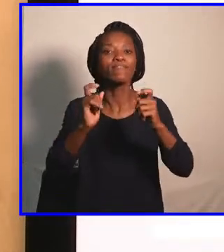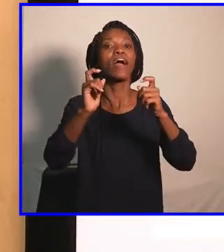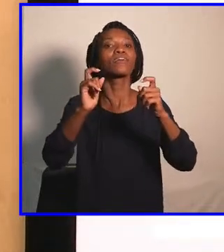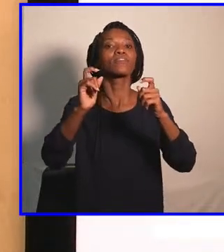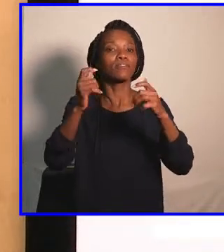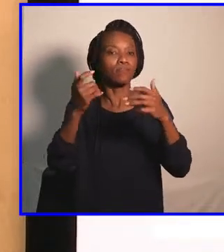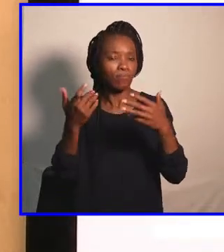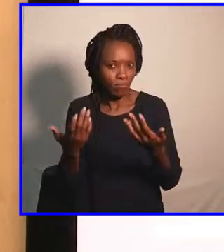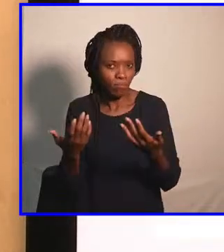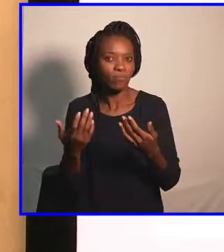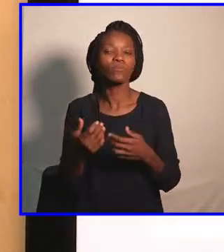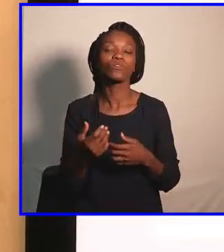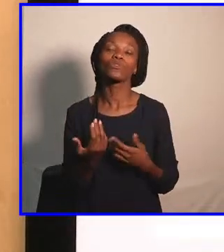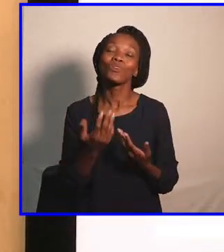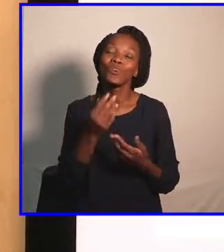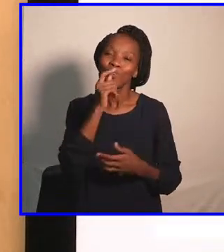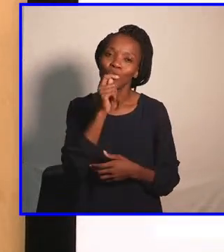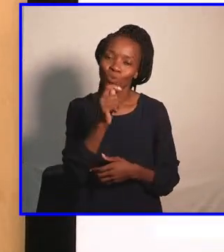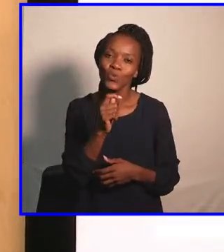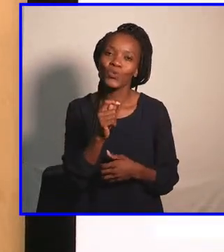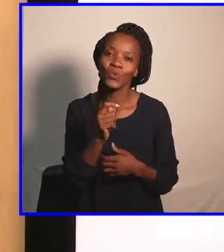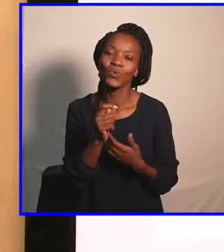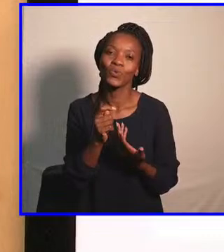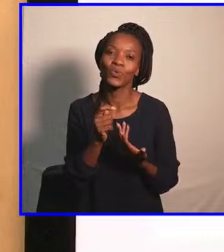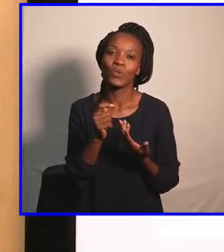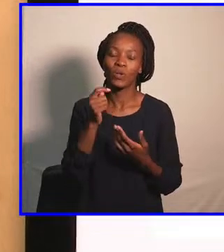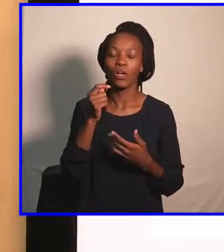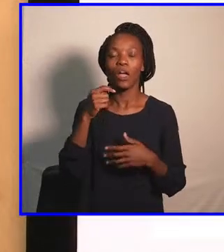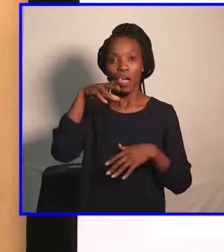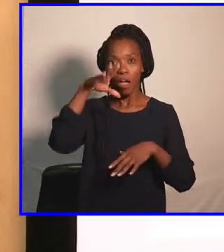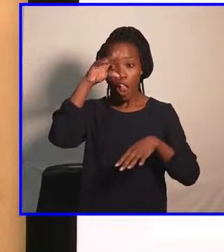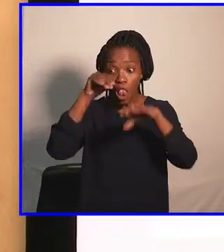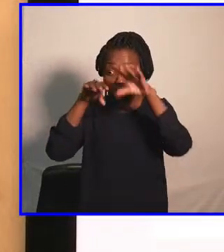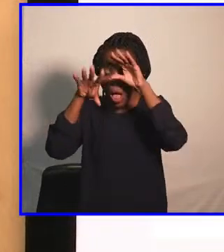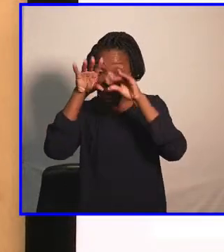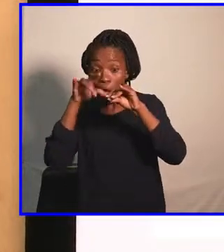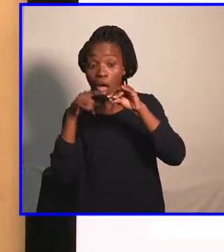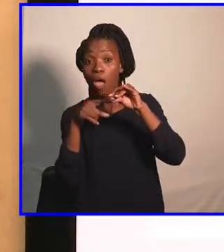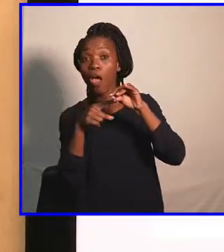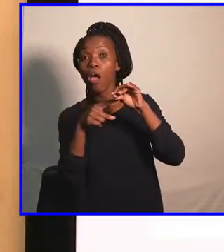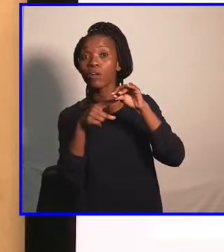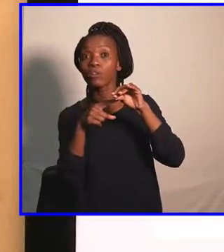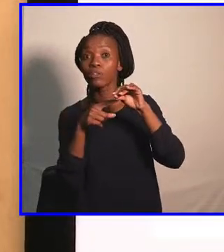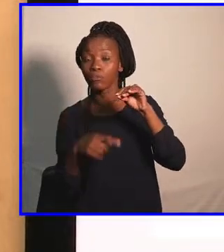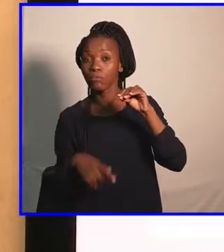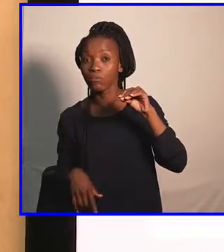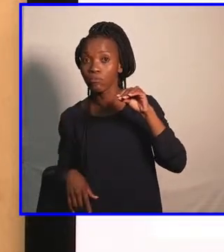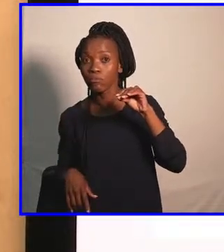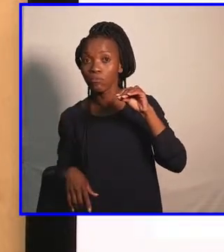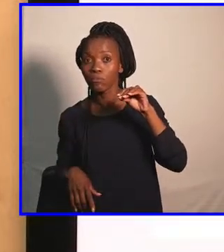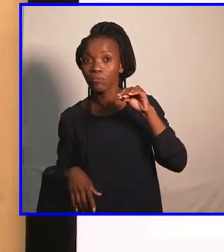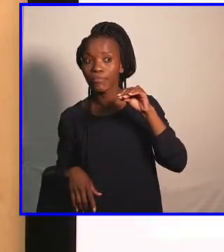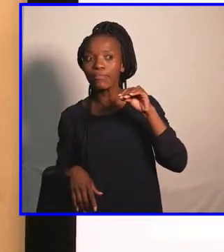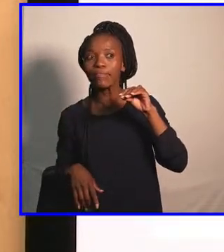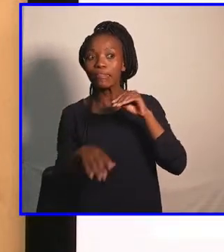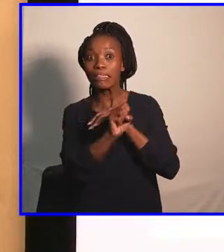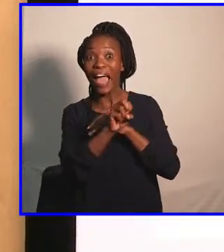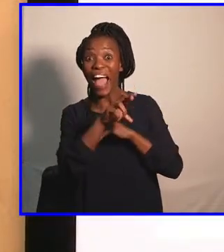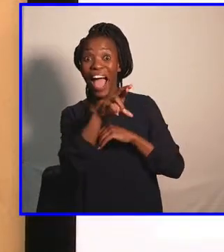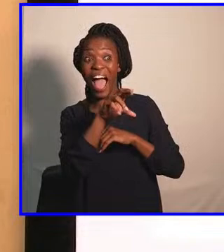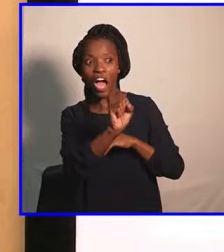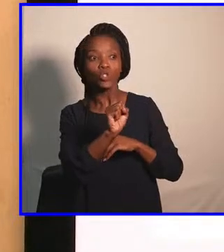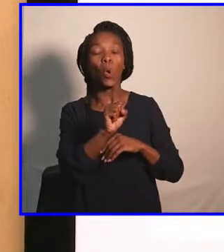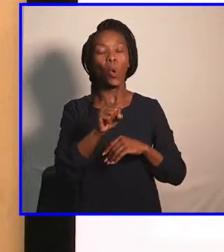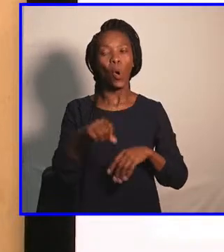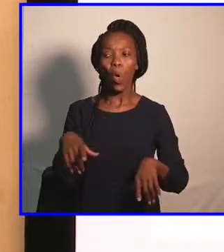period. Unfortunately, none of these lessons could not have prepared SARS